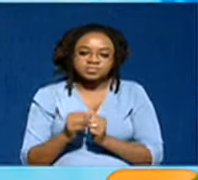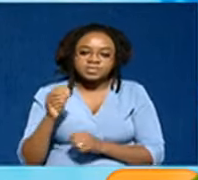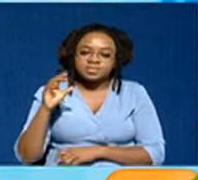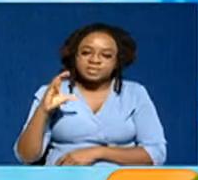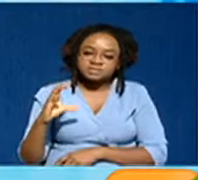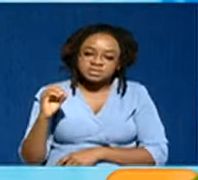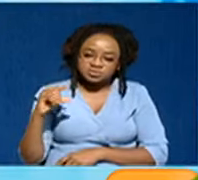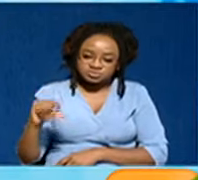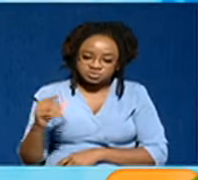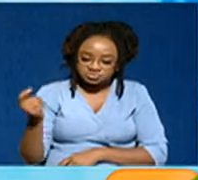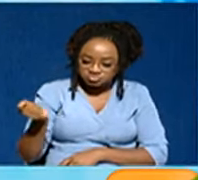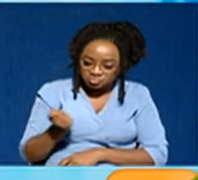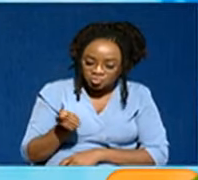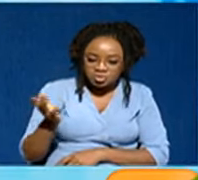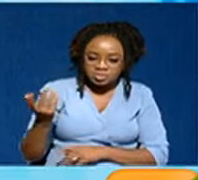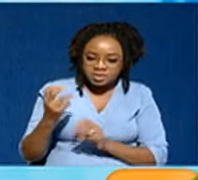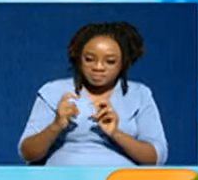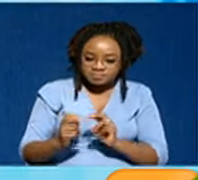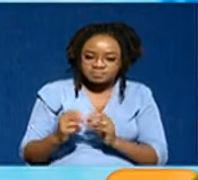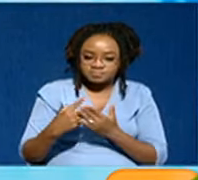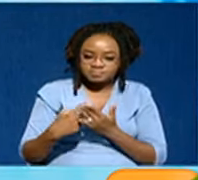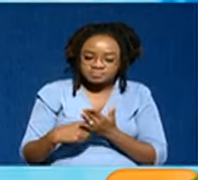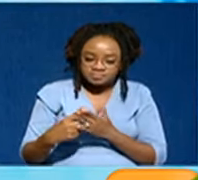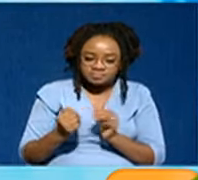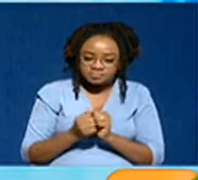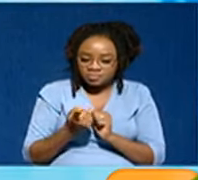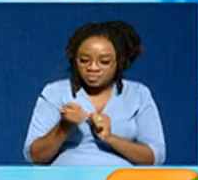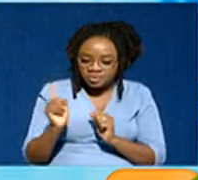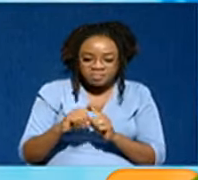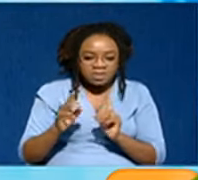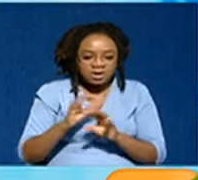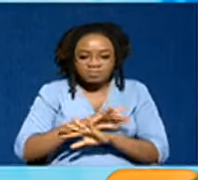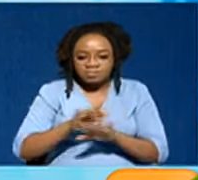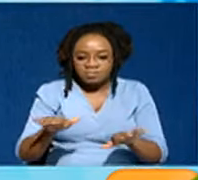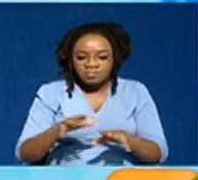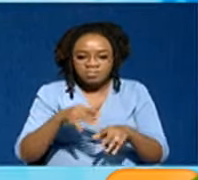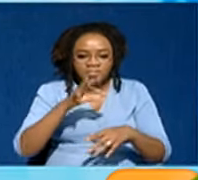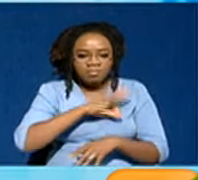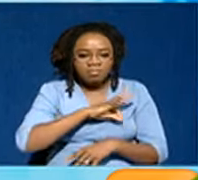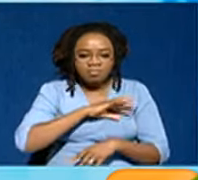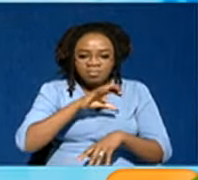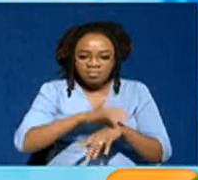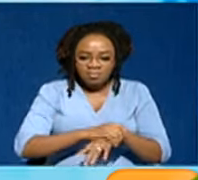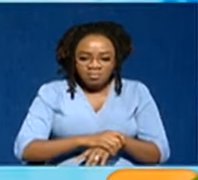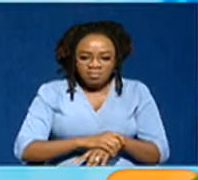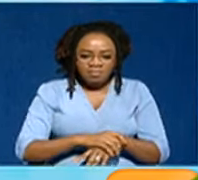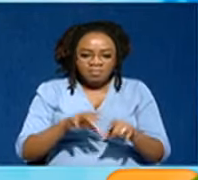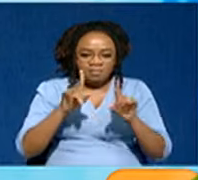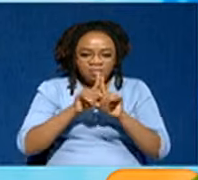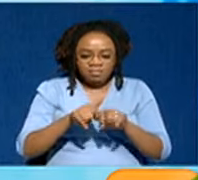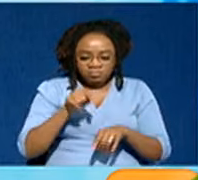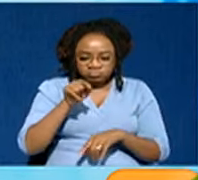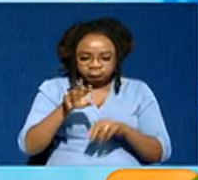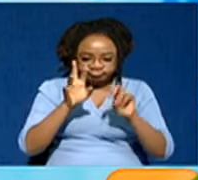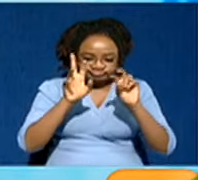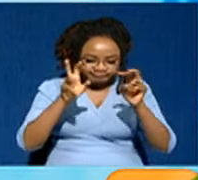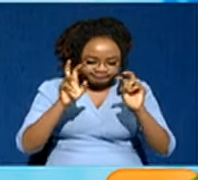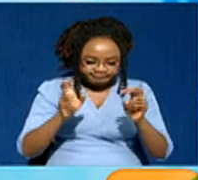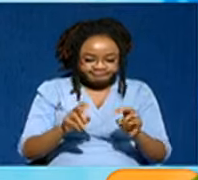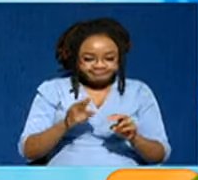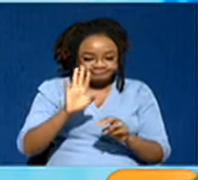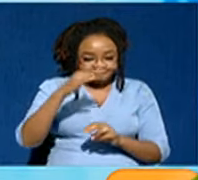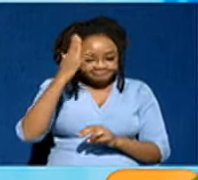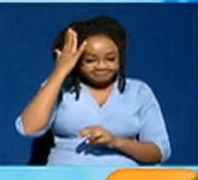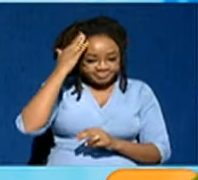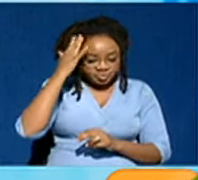the table. Yeah. But nothing is coming forth. And the issues, Trevor, you know, it's